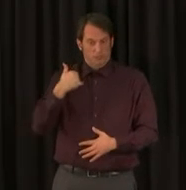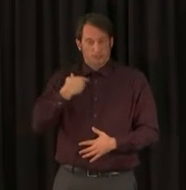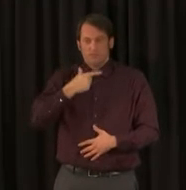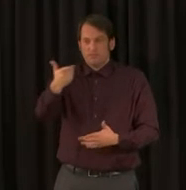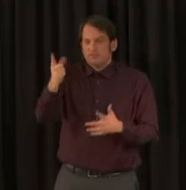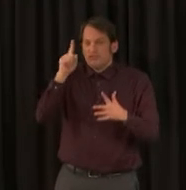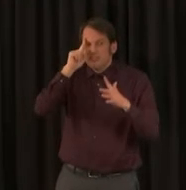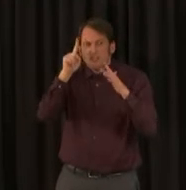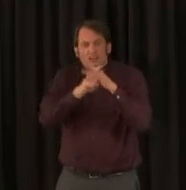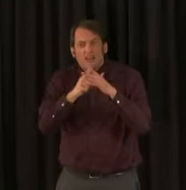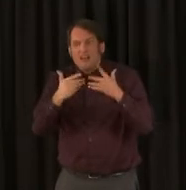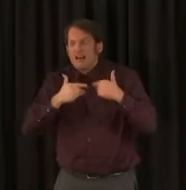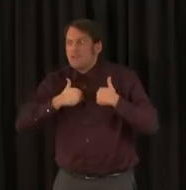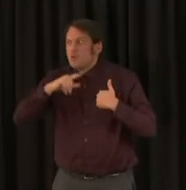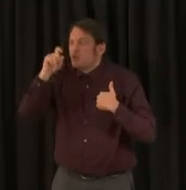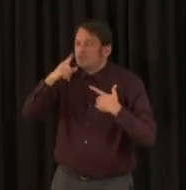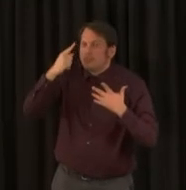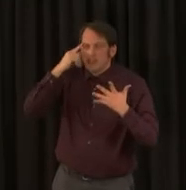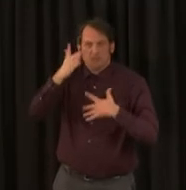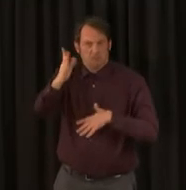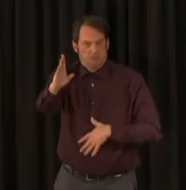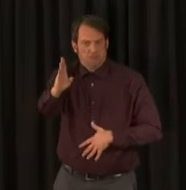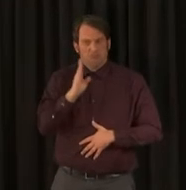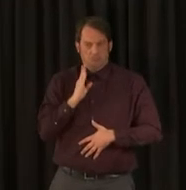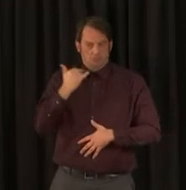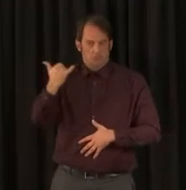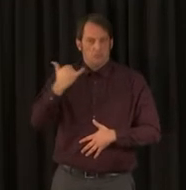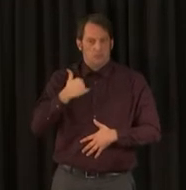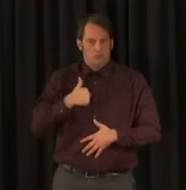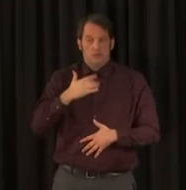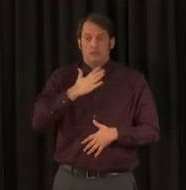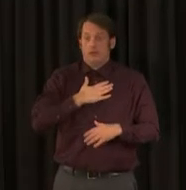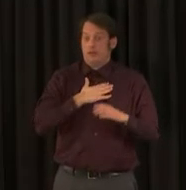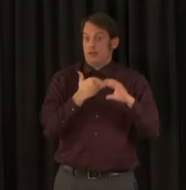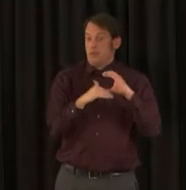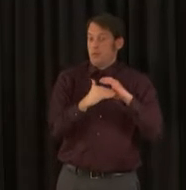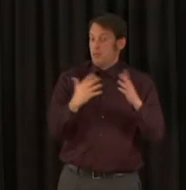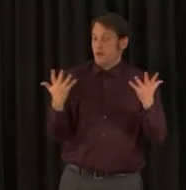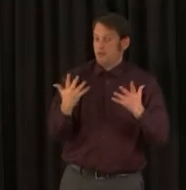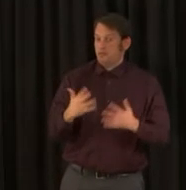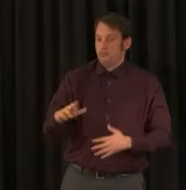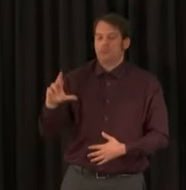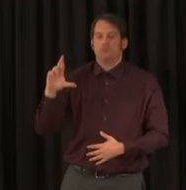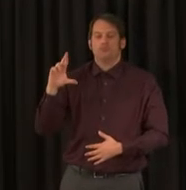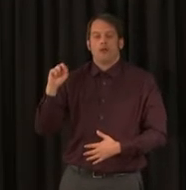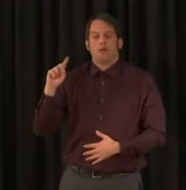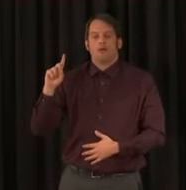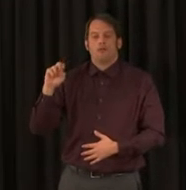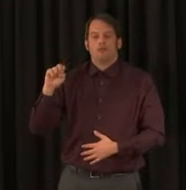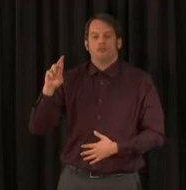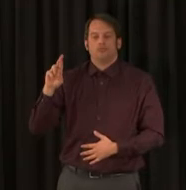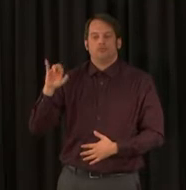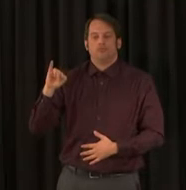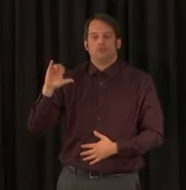any questions that you have. And then secondly, my email address is